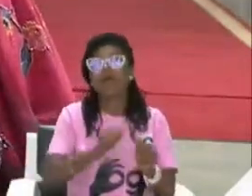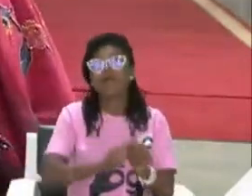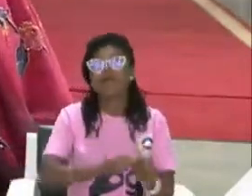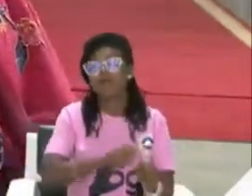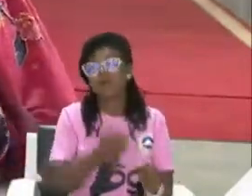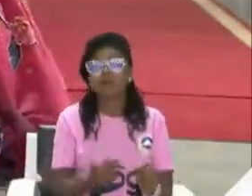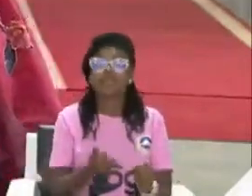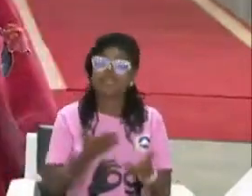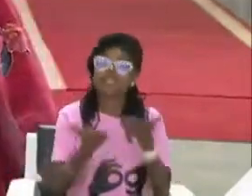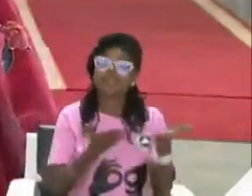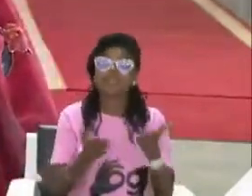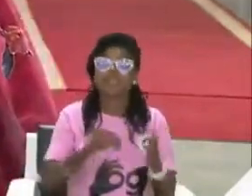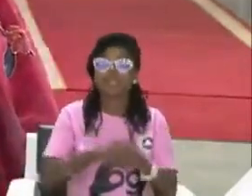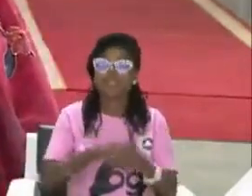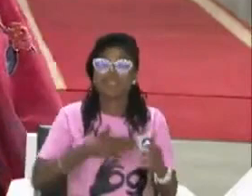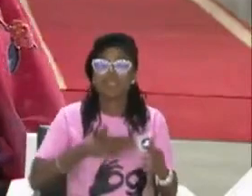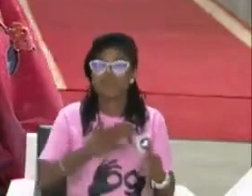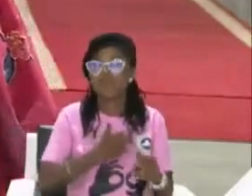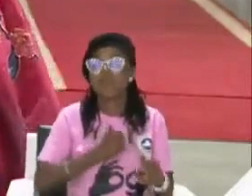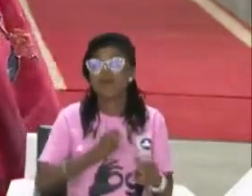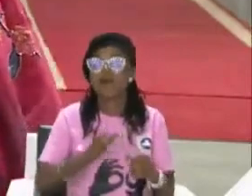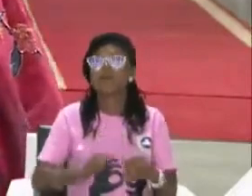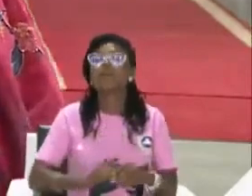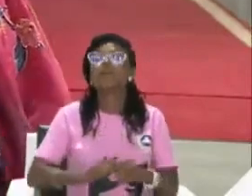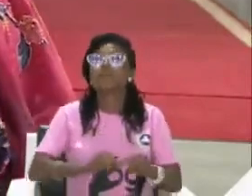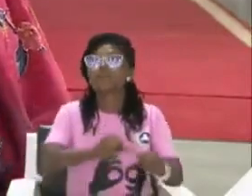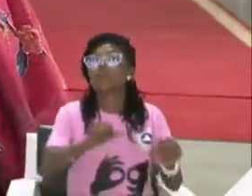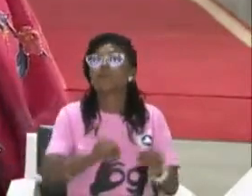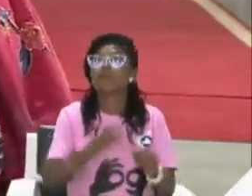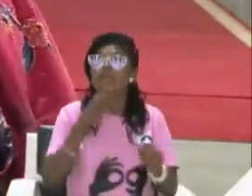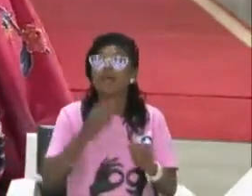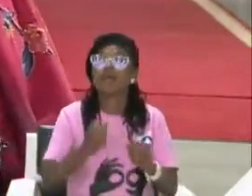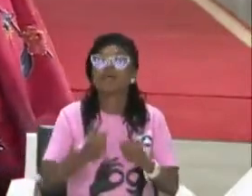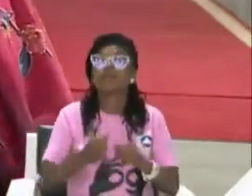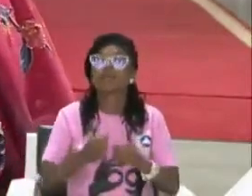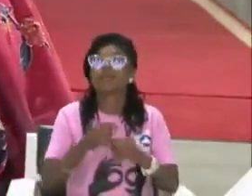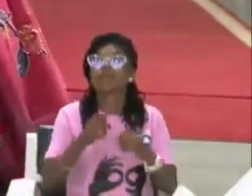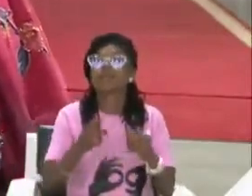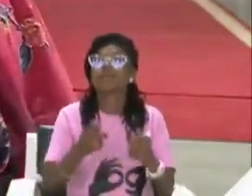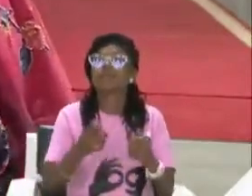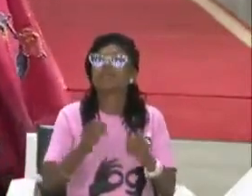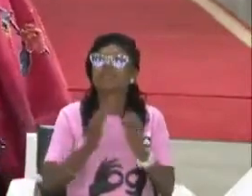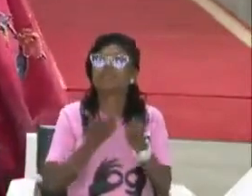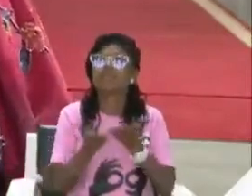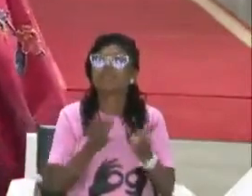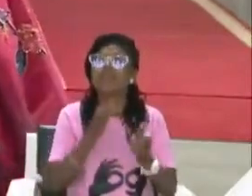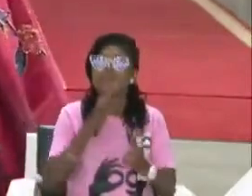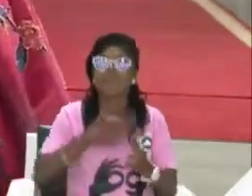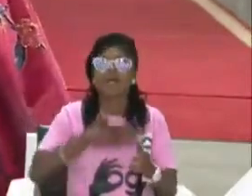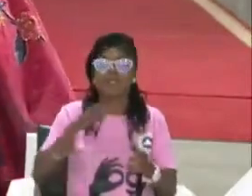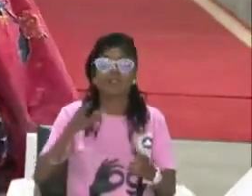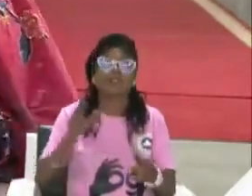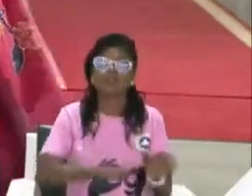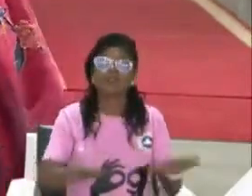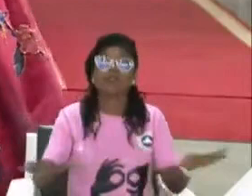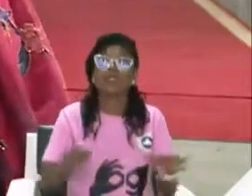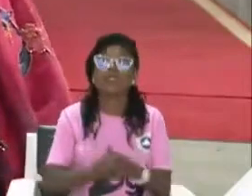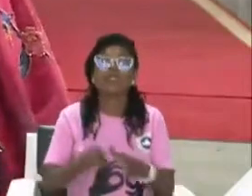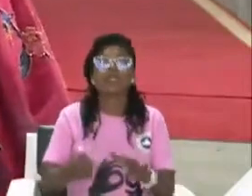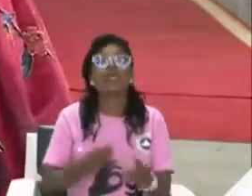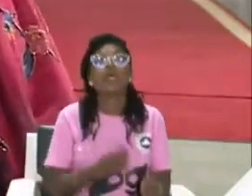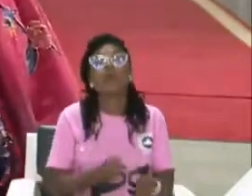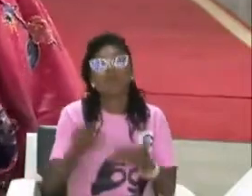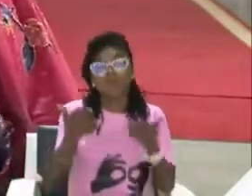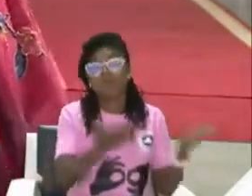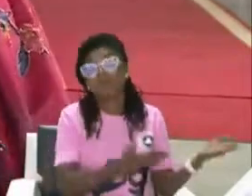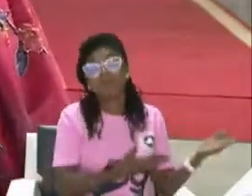we have, even in my local parishes, I will be praying. My family, my children, they will bring their anointed handkerchief, they will place it on my